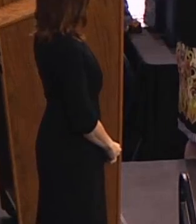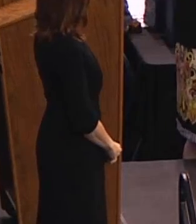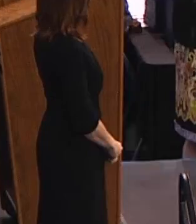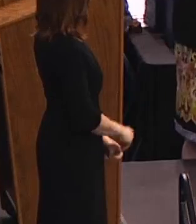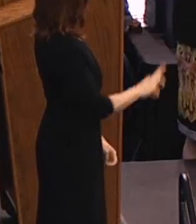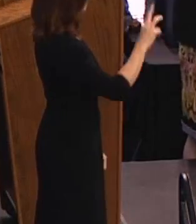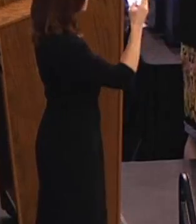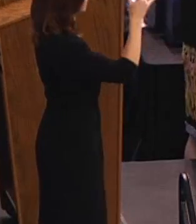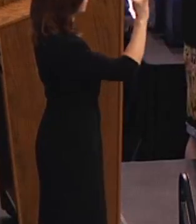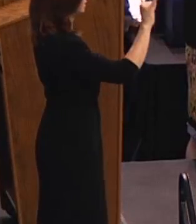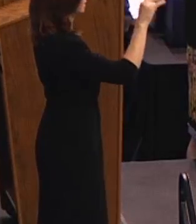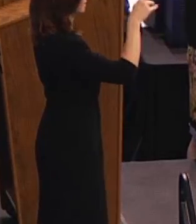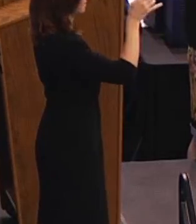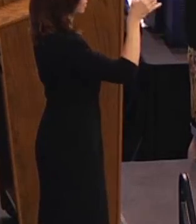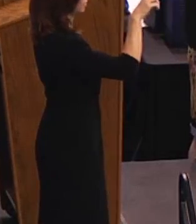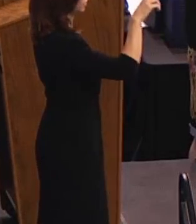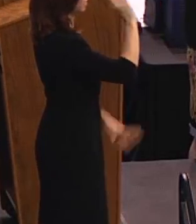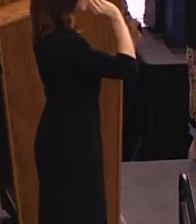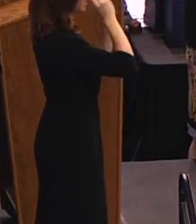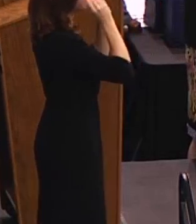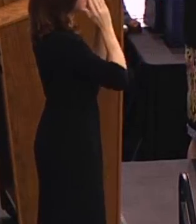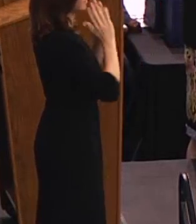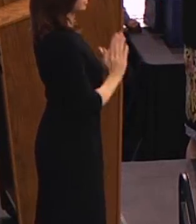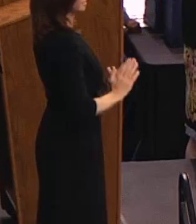Brittany Natasha Pointer, Cosmetology.